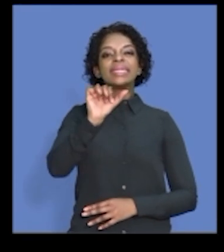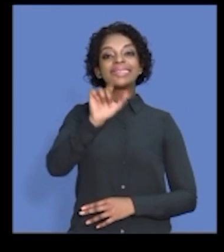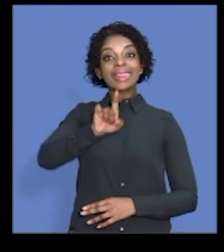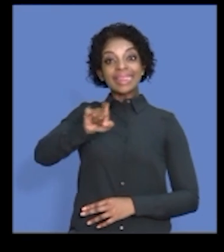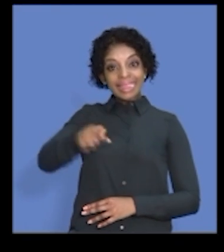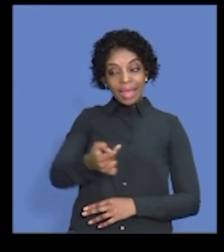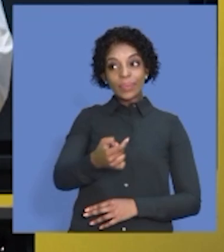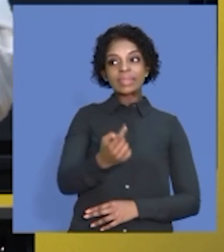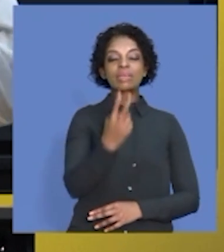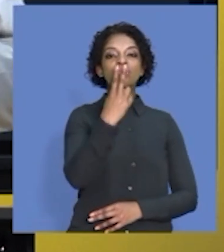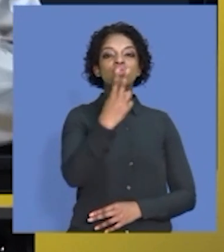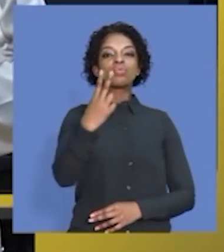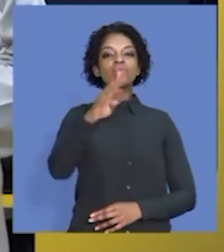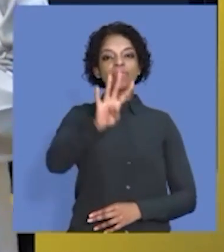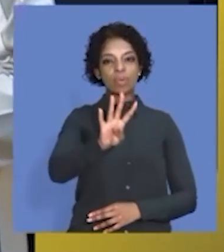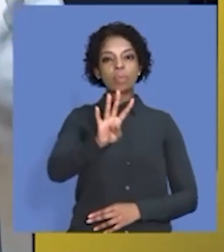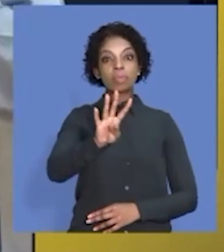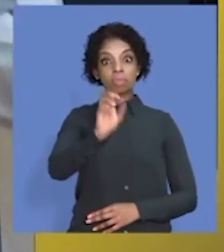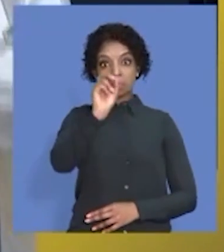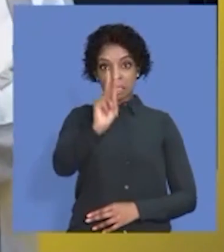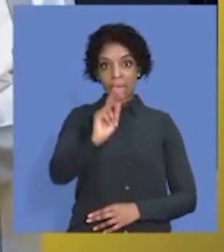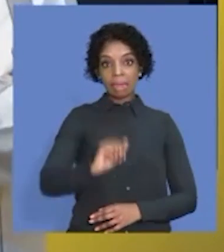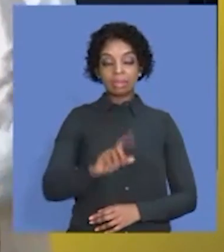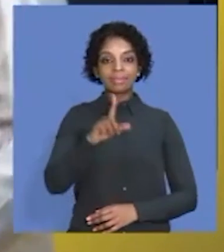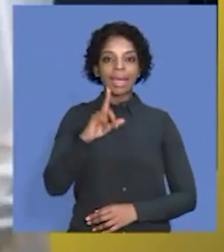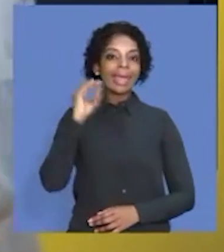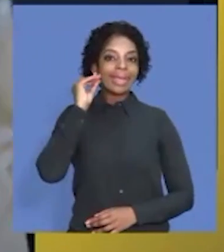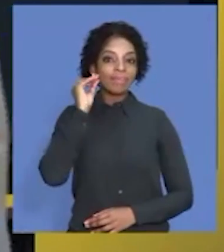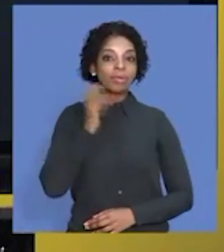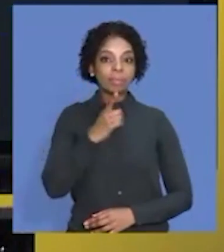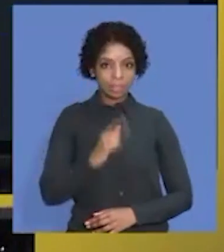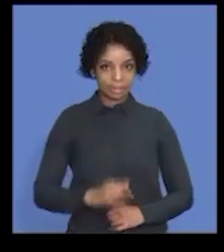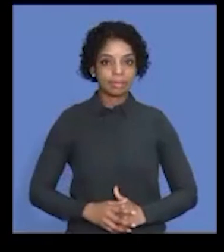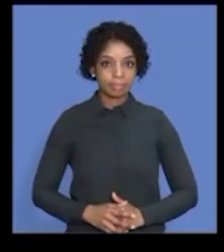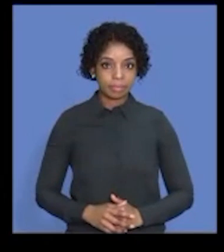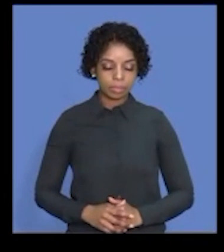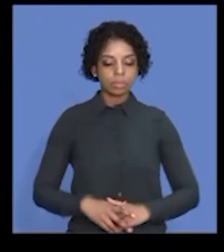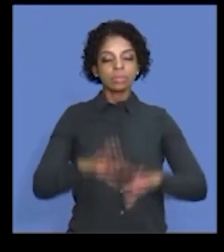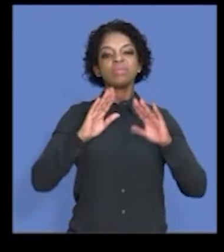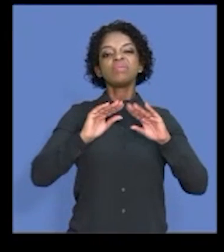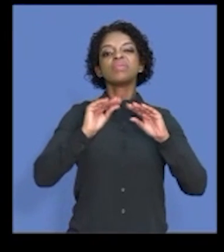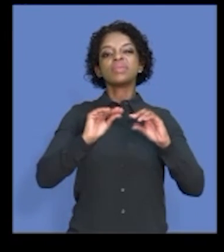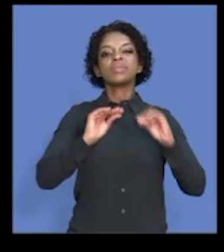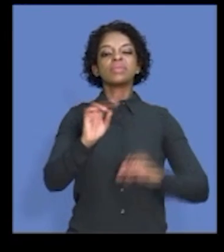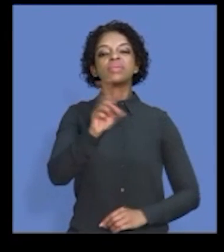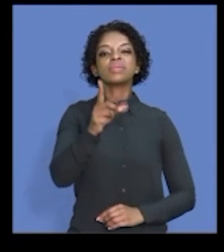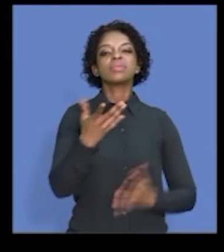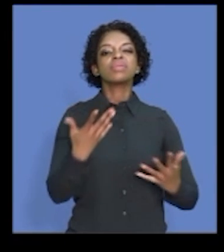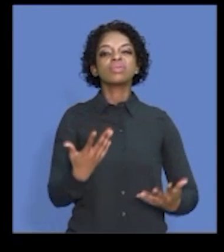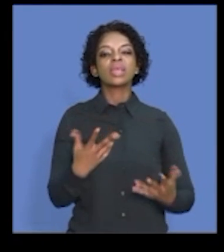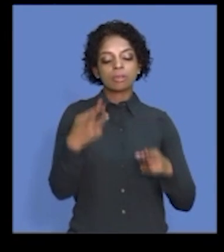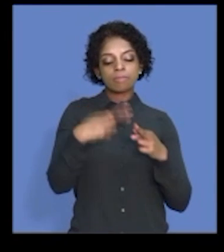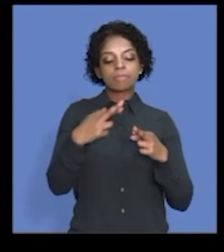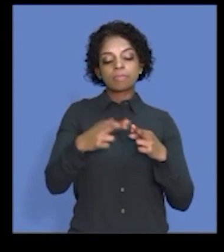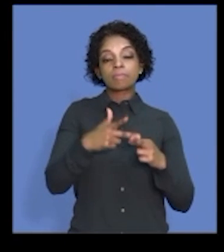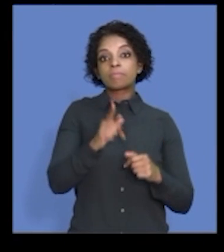126,224. Okay, so that's the given information. What else are they telling you? You are told that rent was received